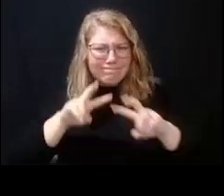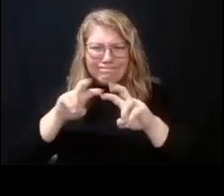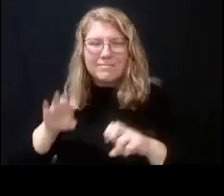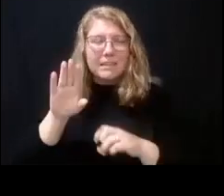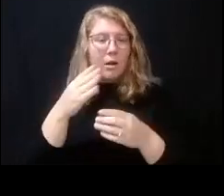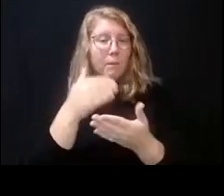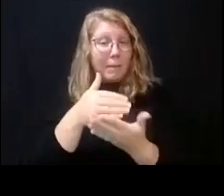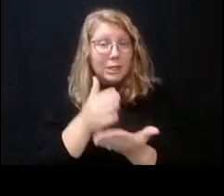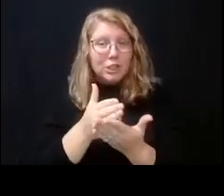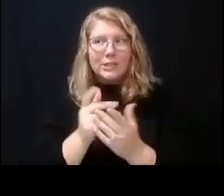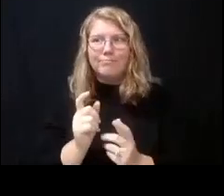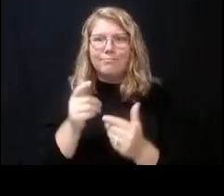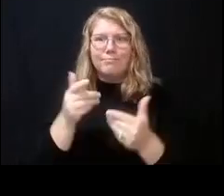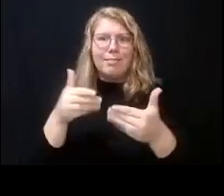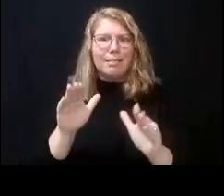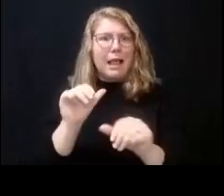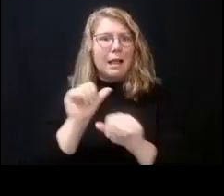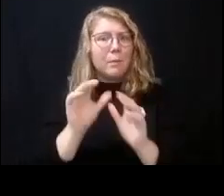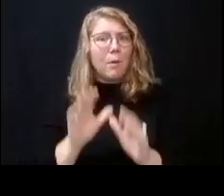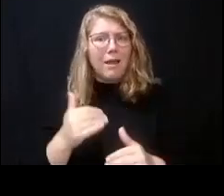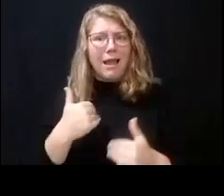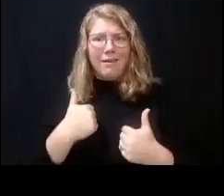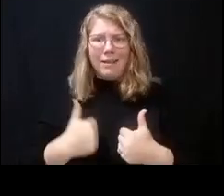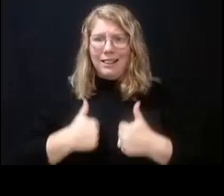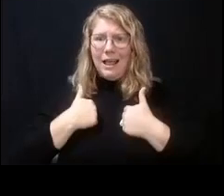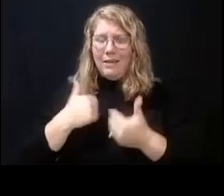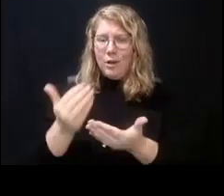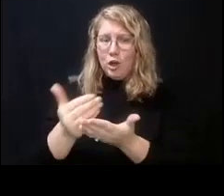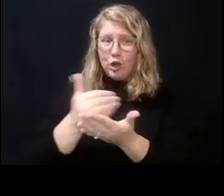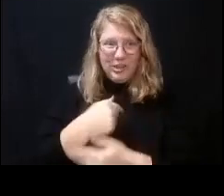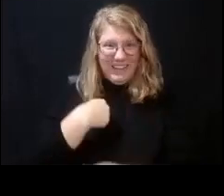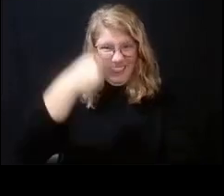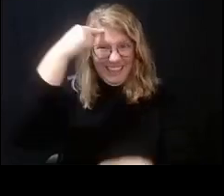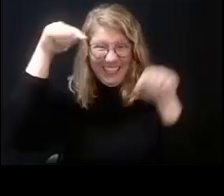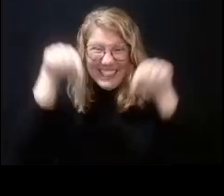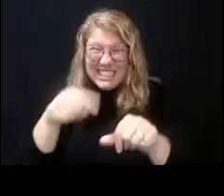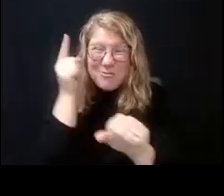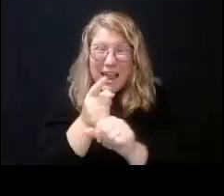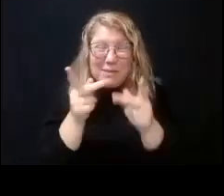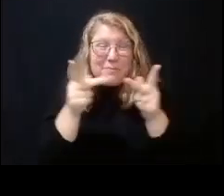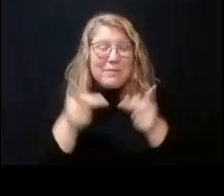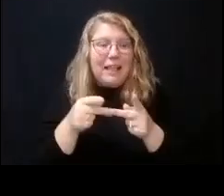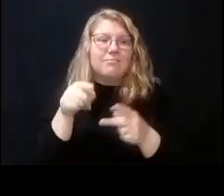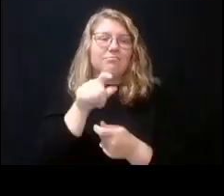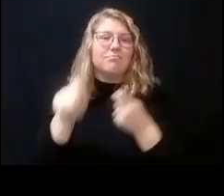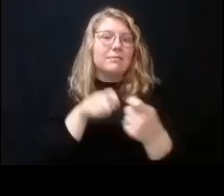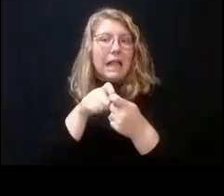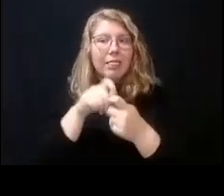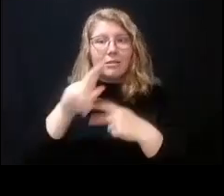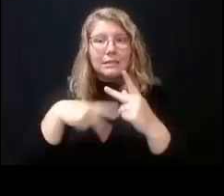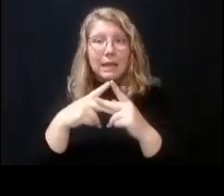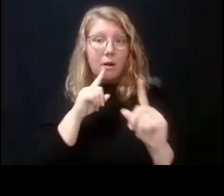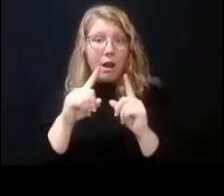employees livable wages. Great. Great. Well, I think you're in exactly the right place. These are exactly the kinds of conversations we're going to be